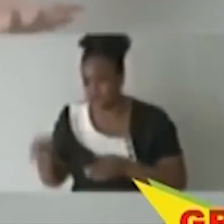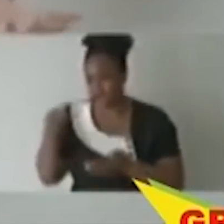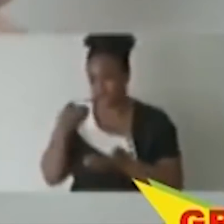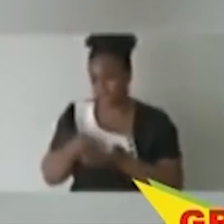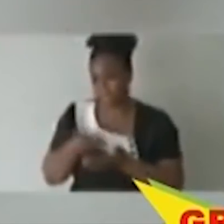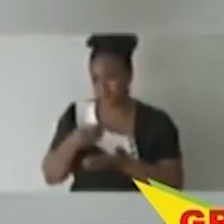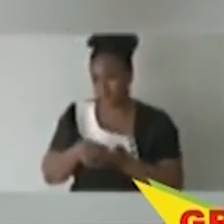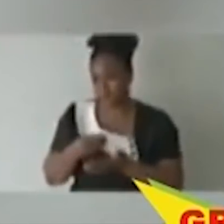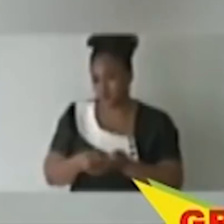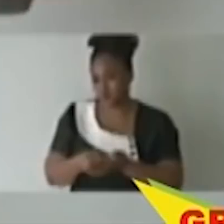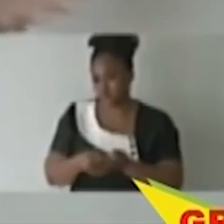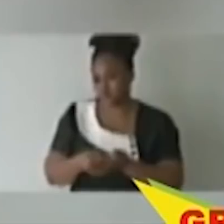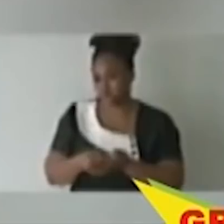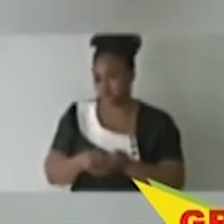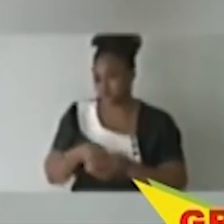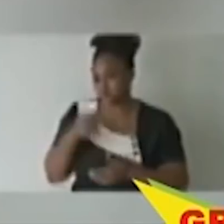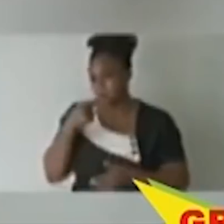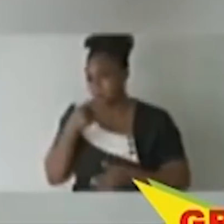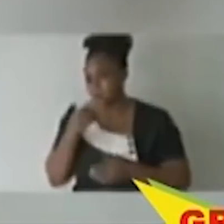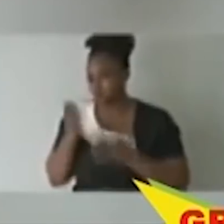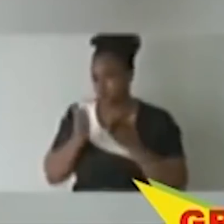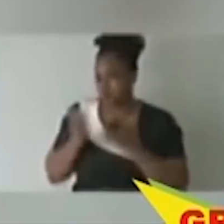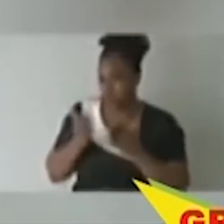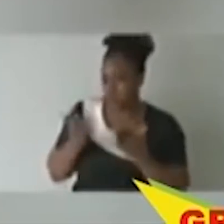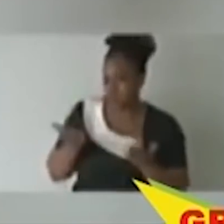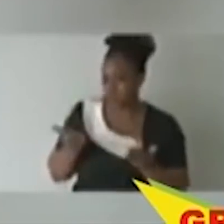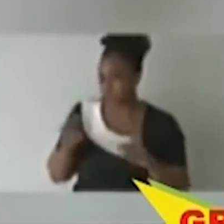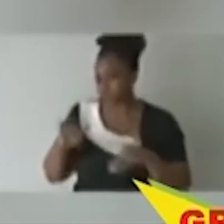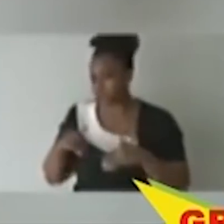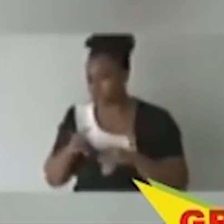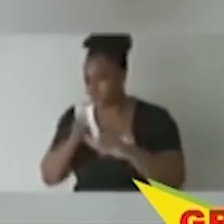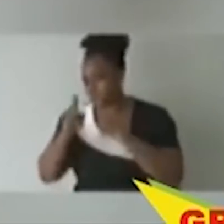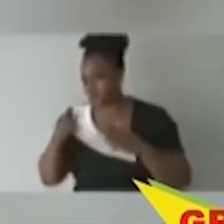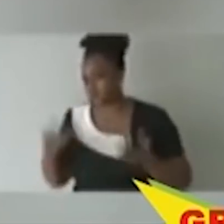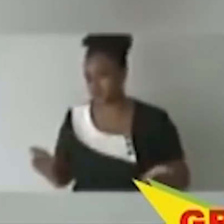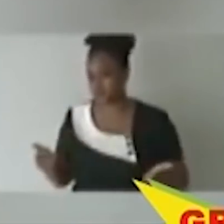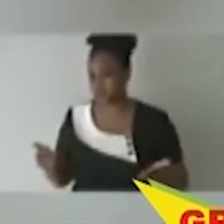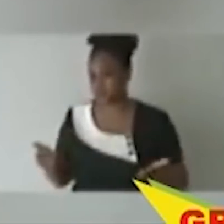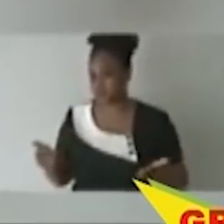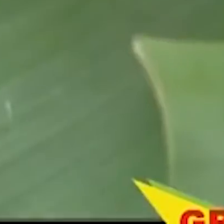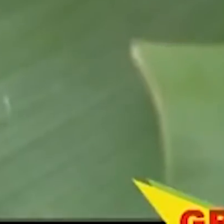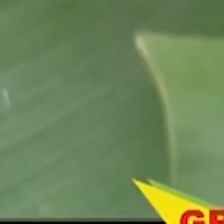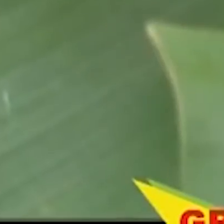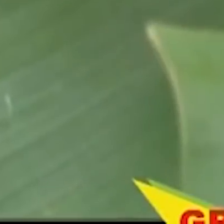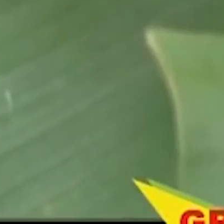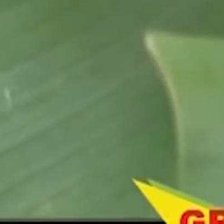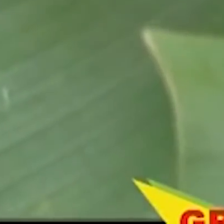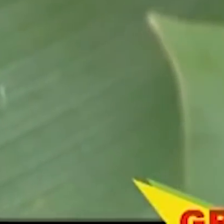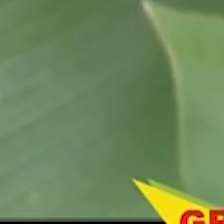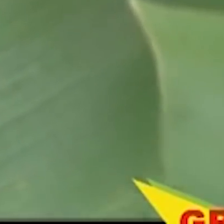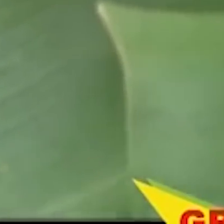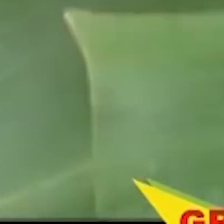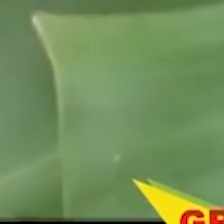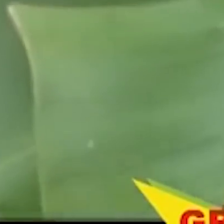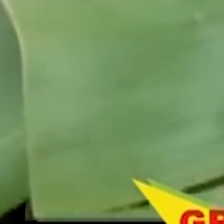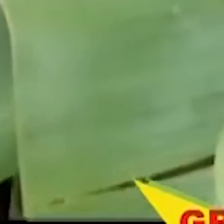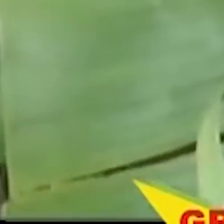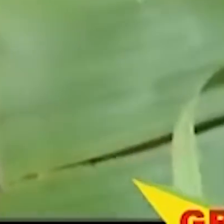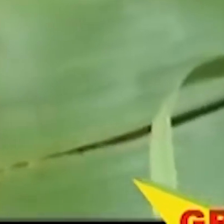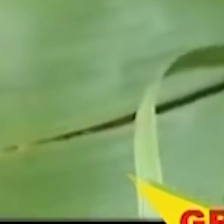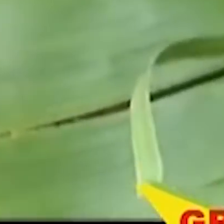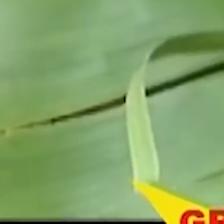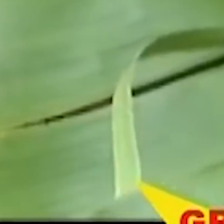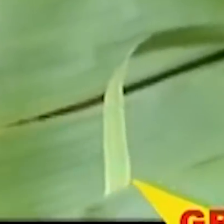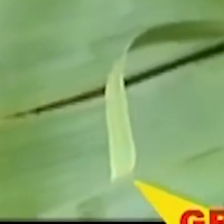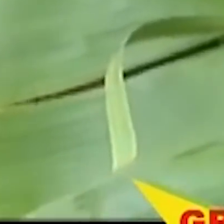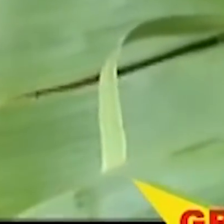public servants, they don't get in output. But we tie up the thing. We tie it up. Senator St. Clair says targeted